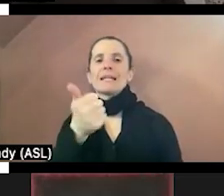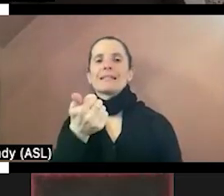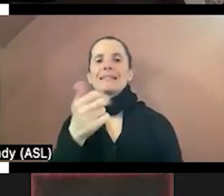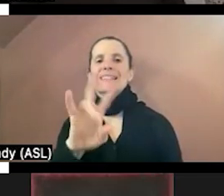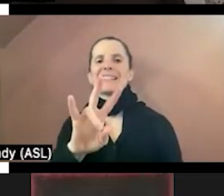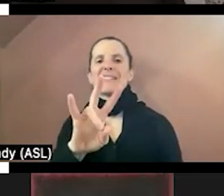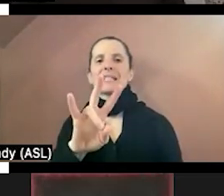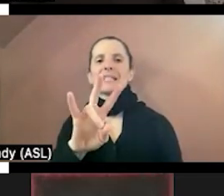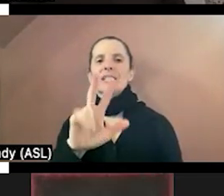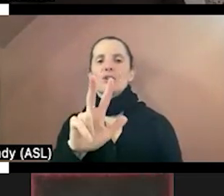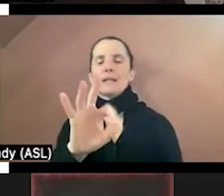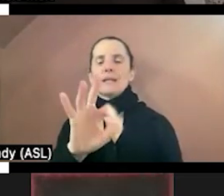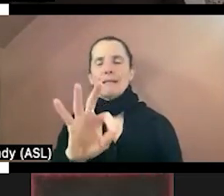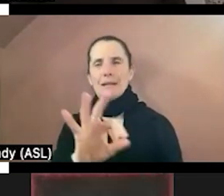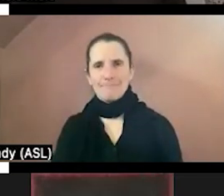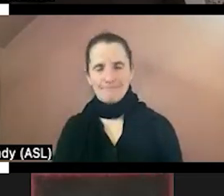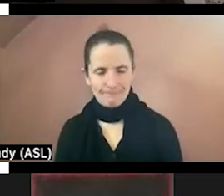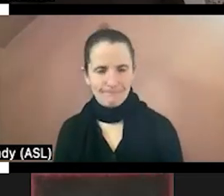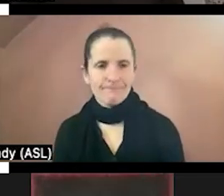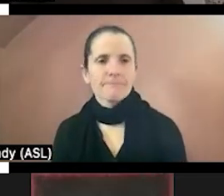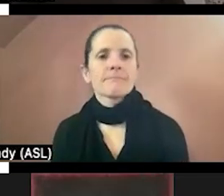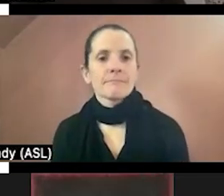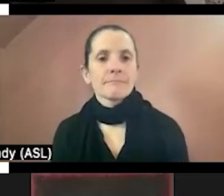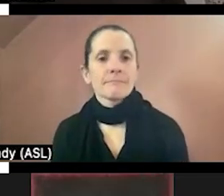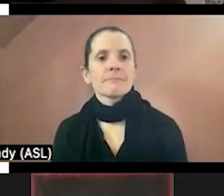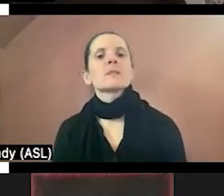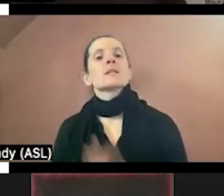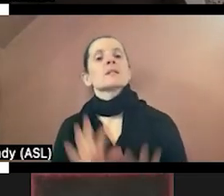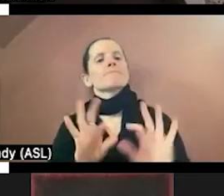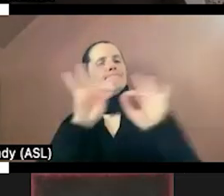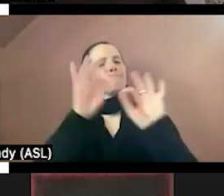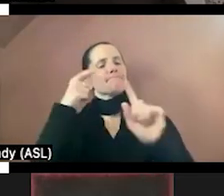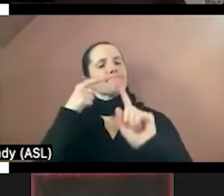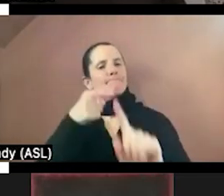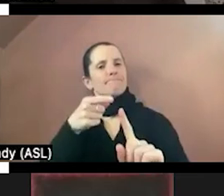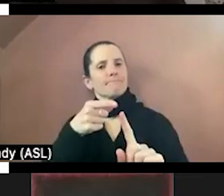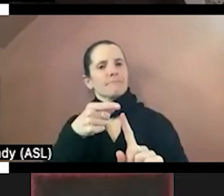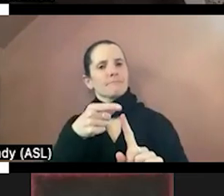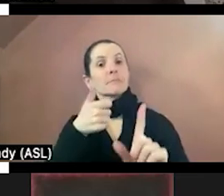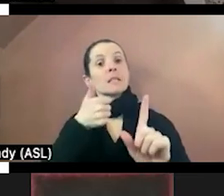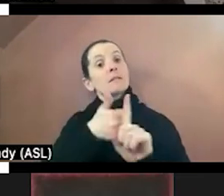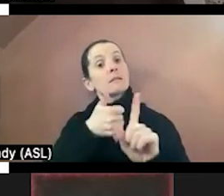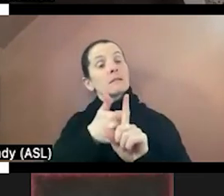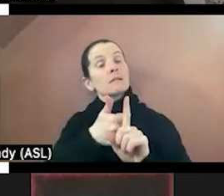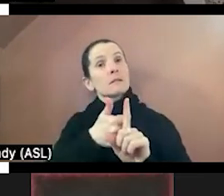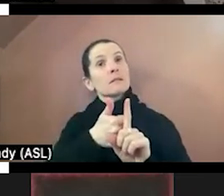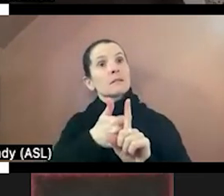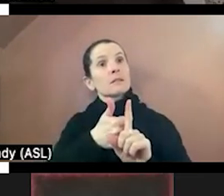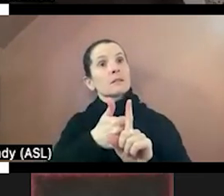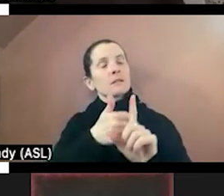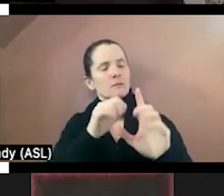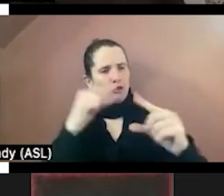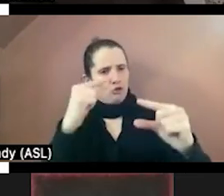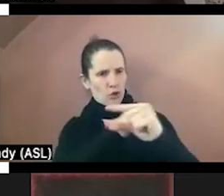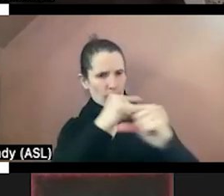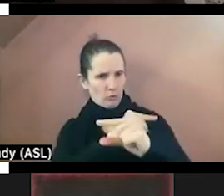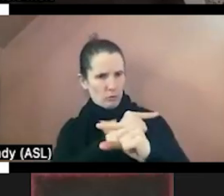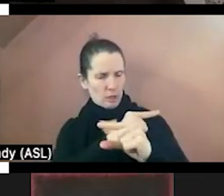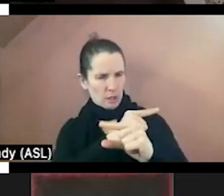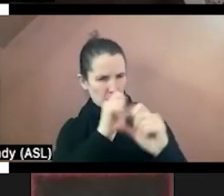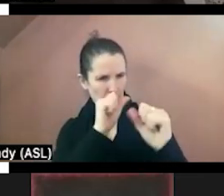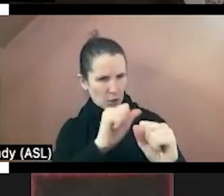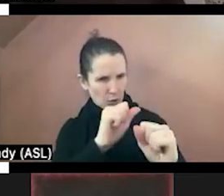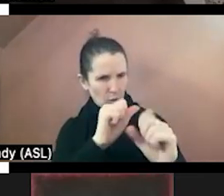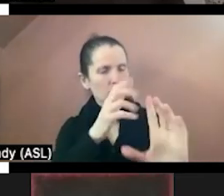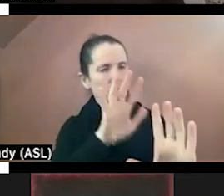Slide 10. Well, this is an important point. He could abstract from the concreteness of geometry. He